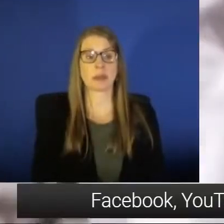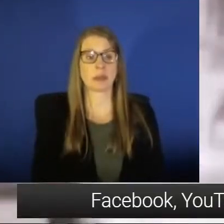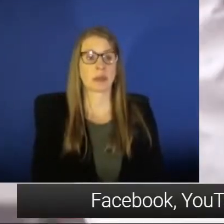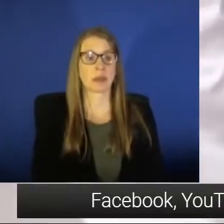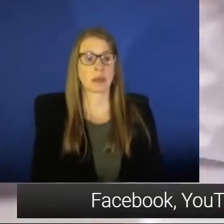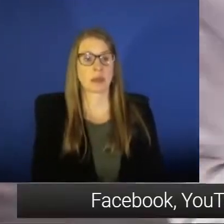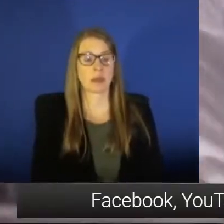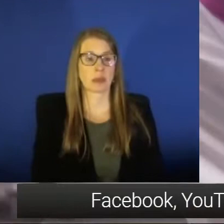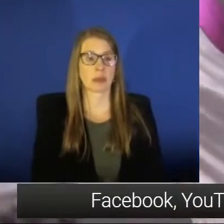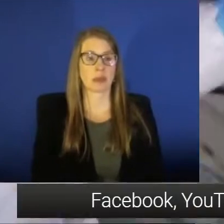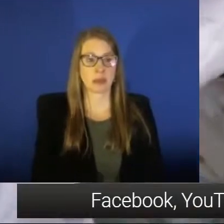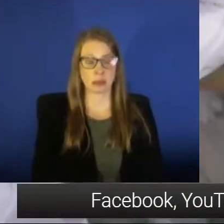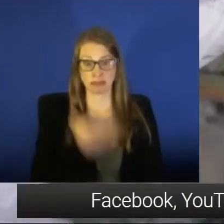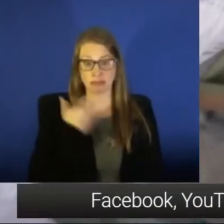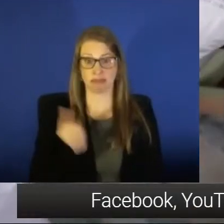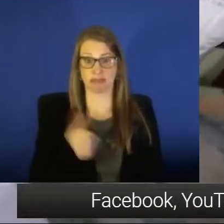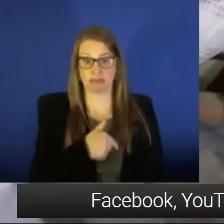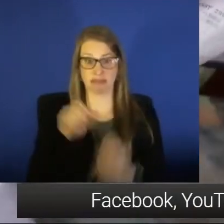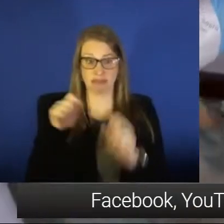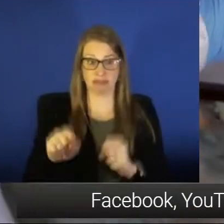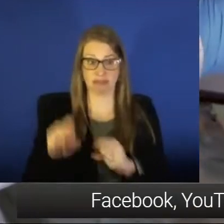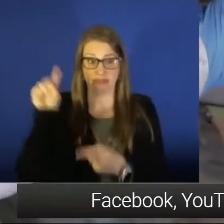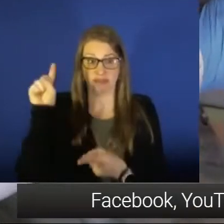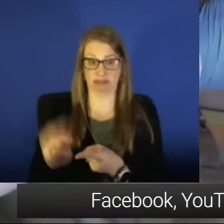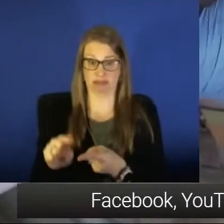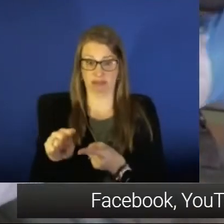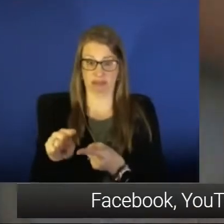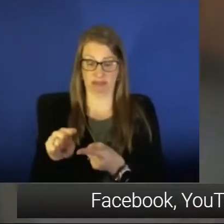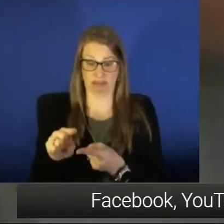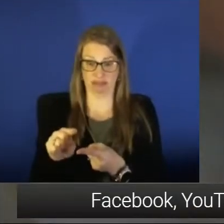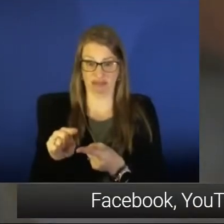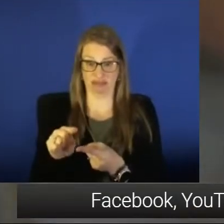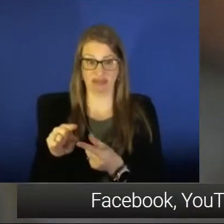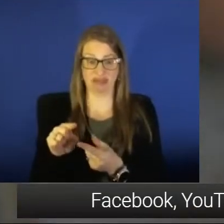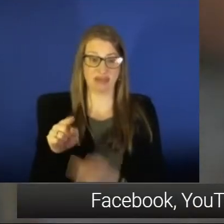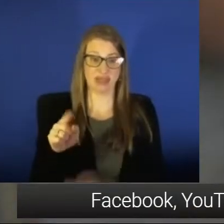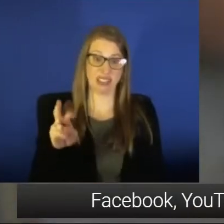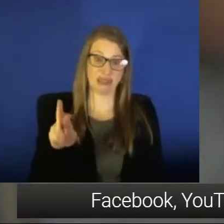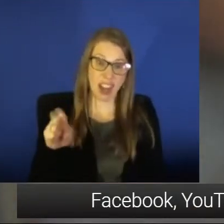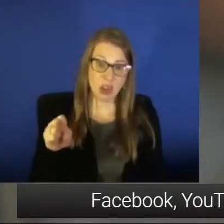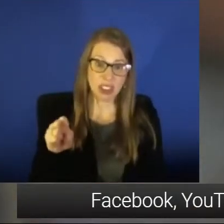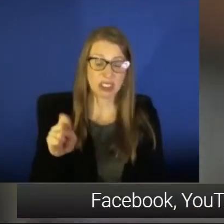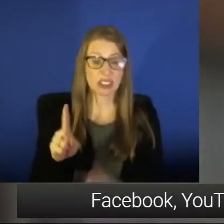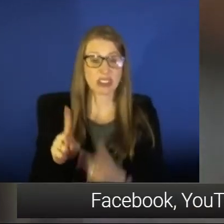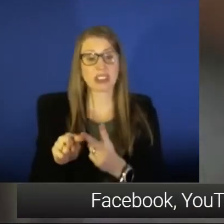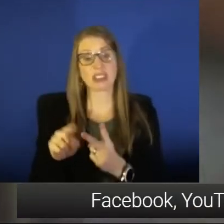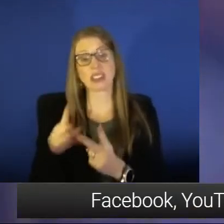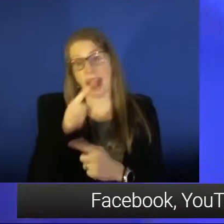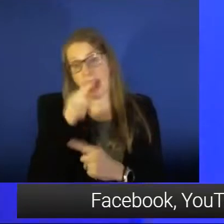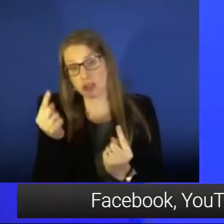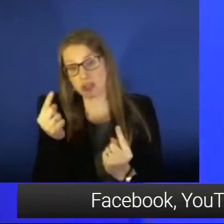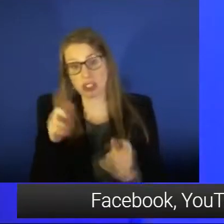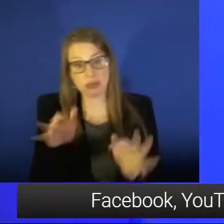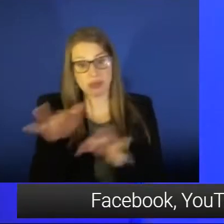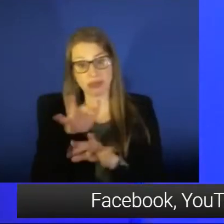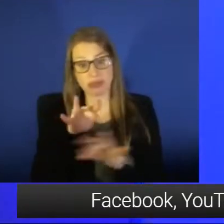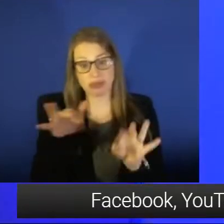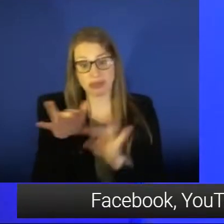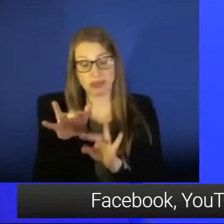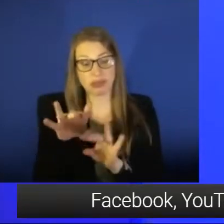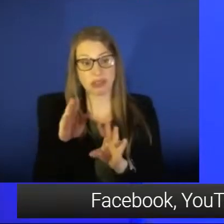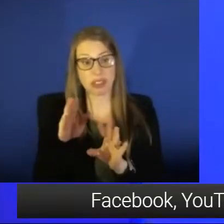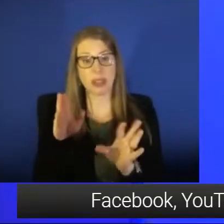we can to cut down on particulates, whether it be virus, allergies, etc. And